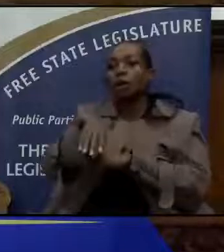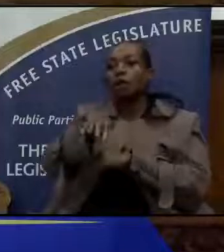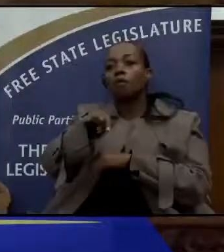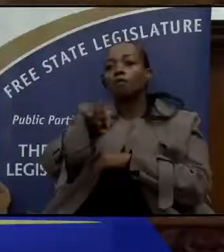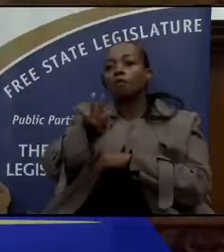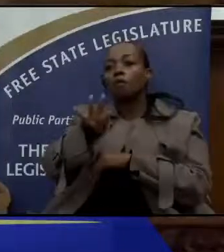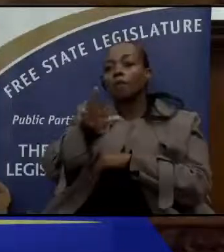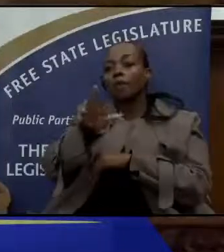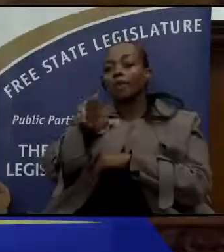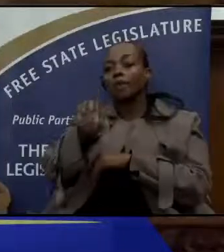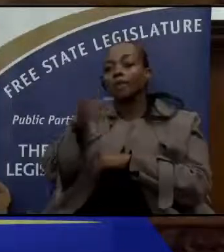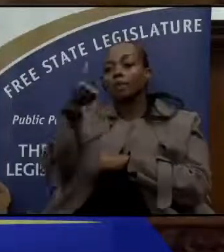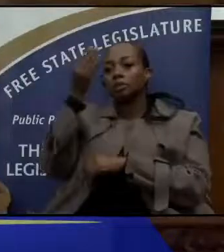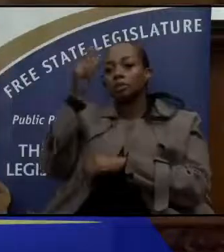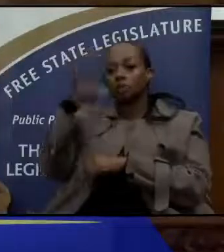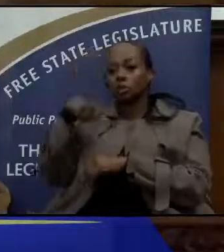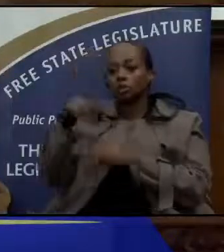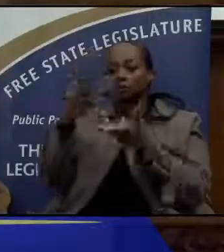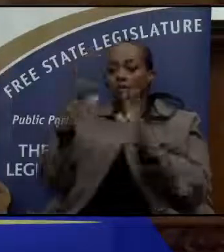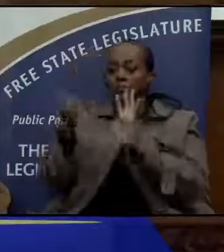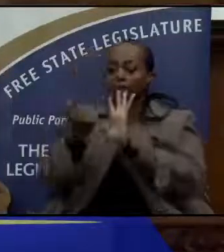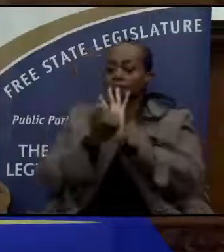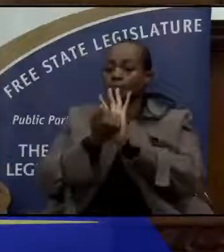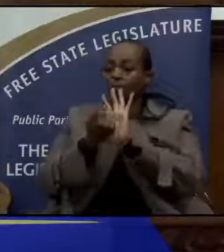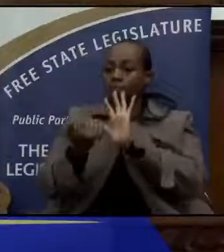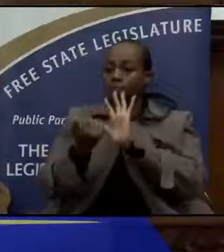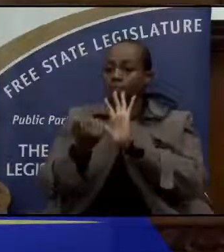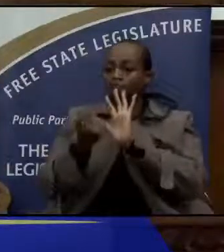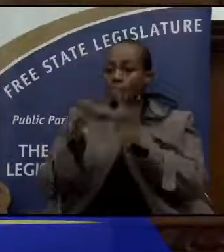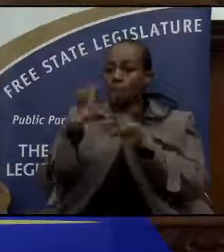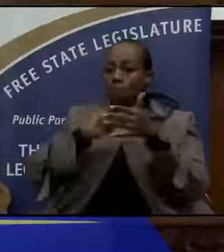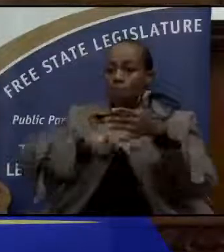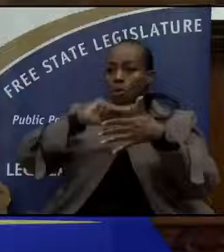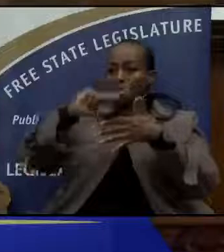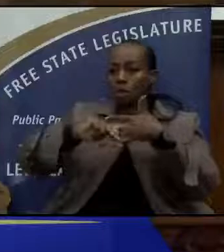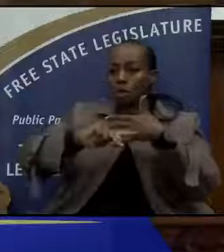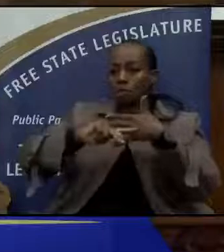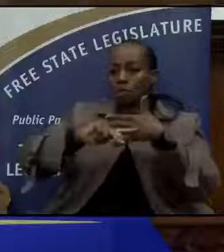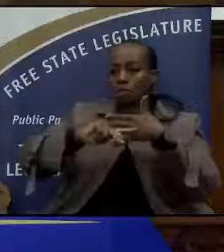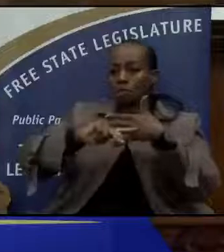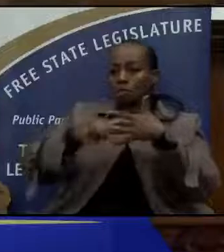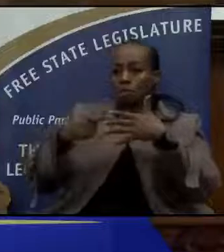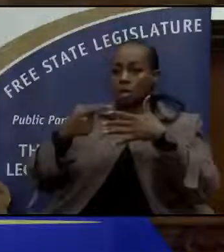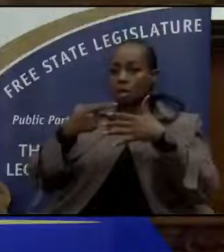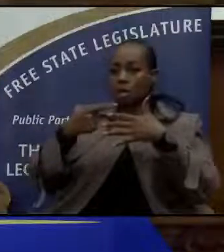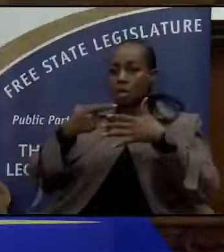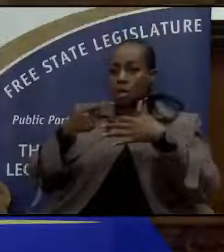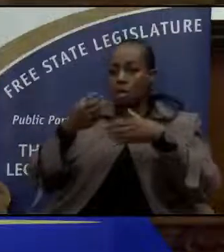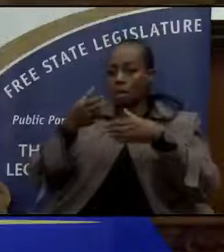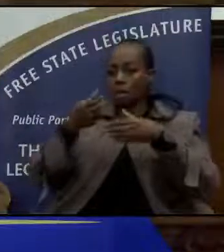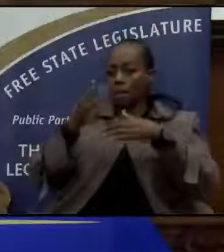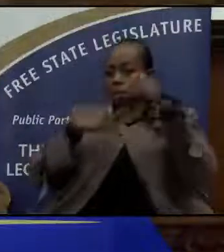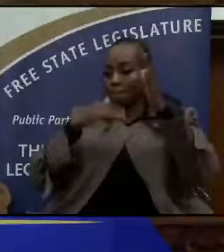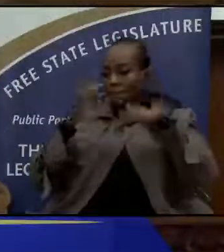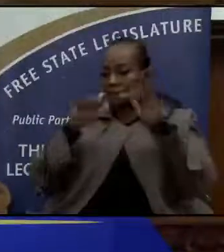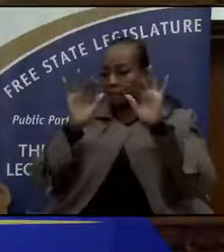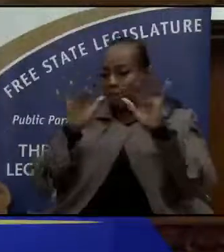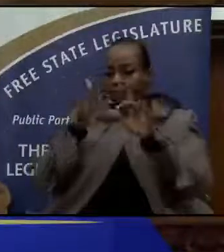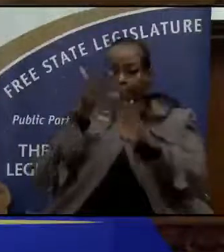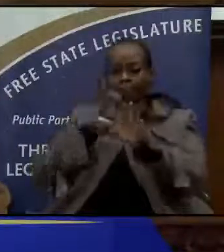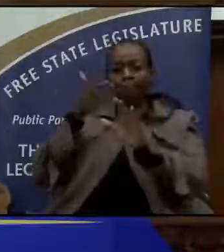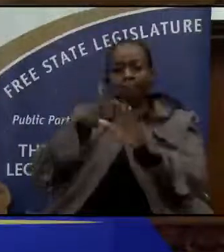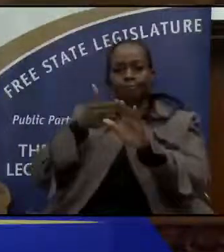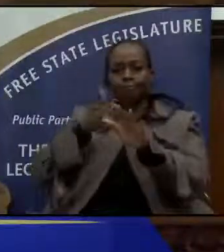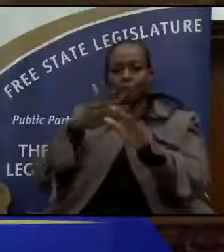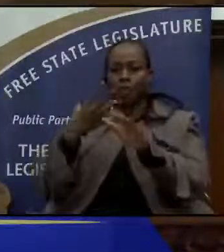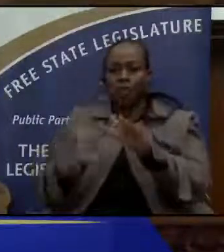480 learners are enrolled in trade test program to register as artisans. I think all members, we